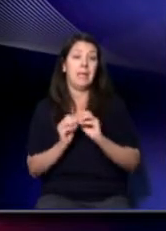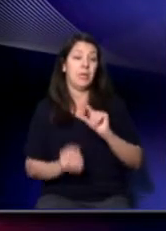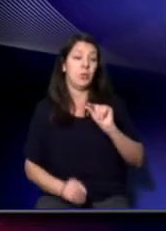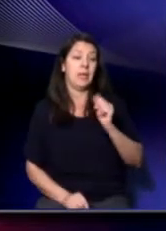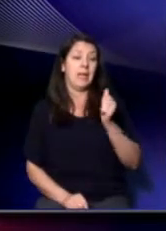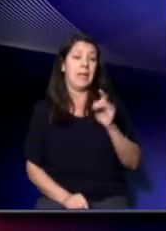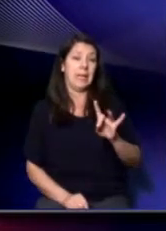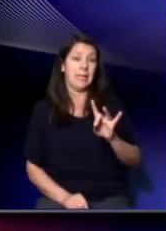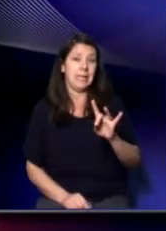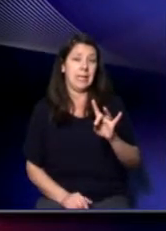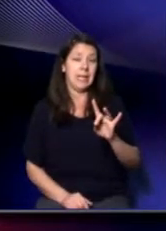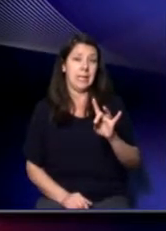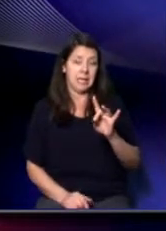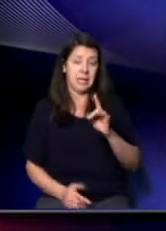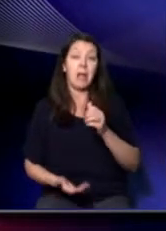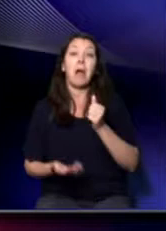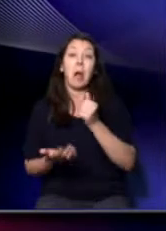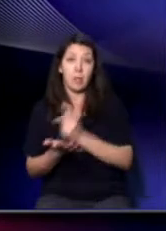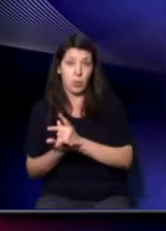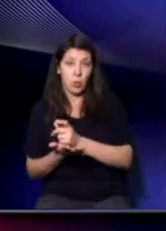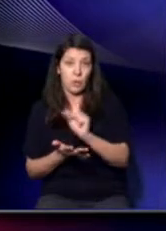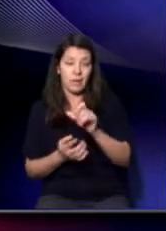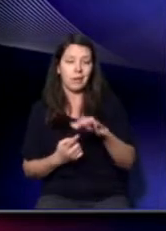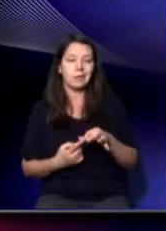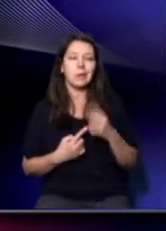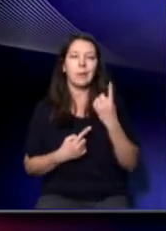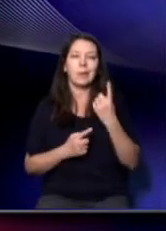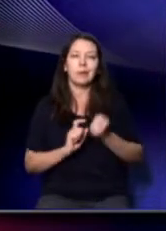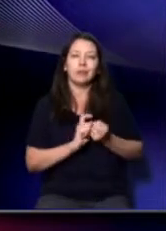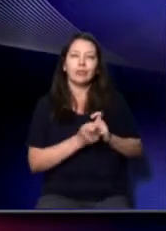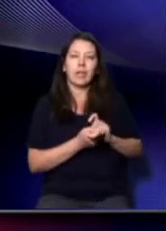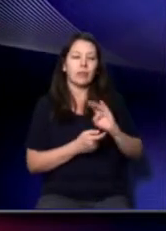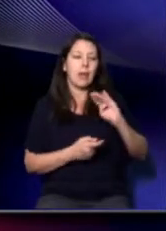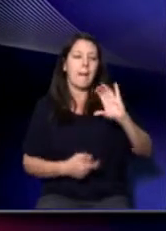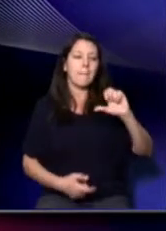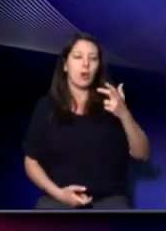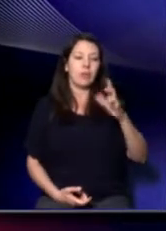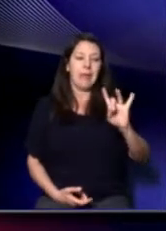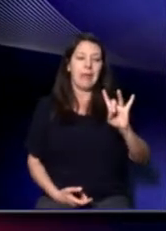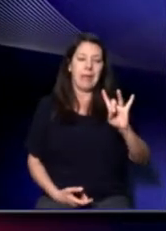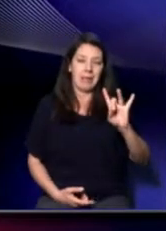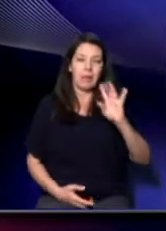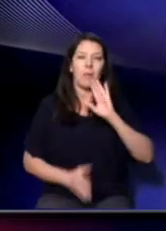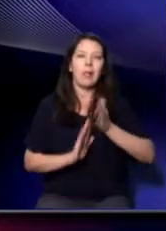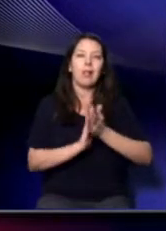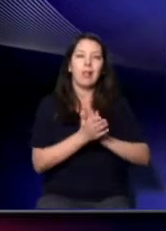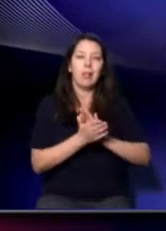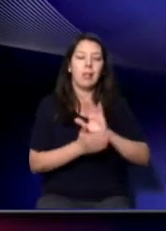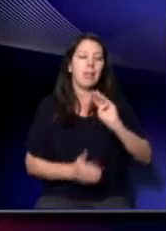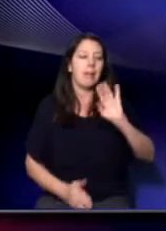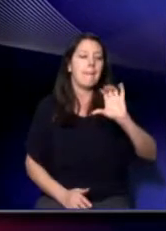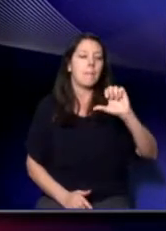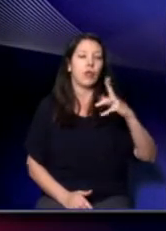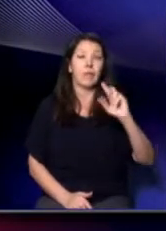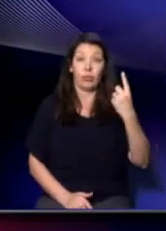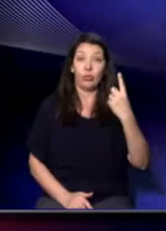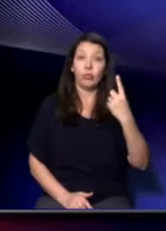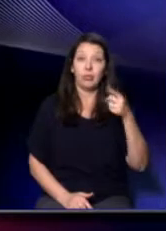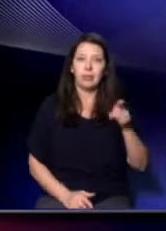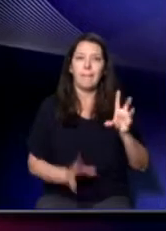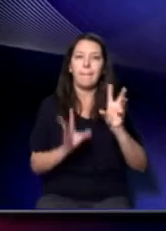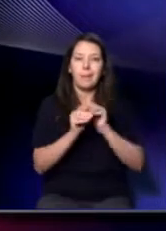2018 with the change from March 8th to March 1st for the Phoenix